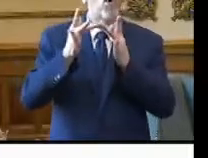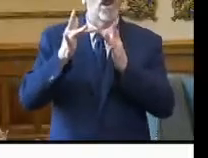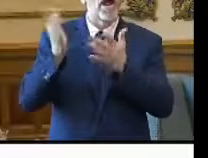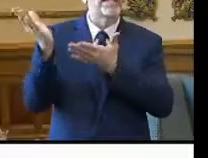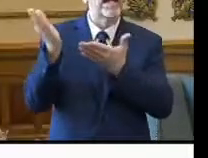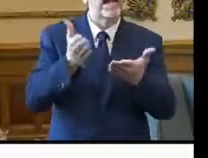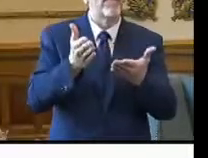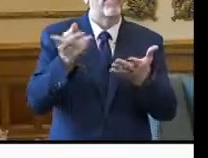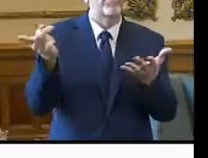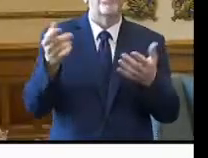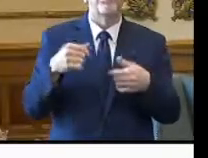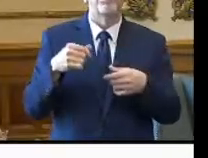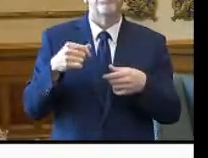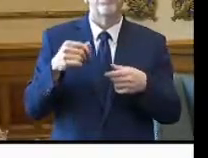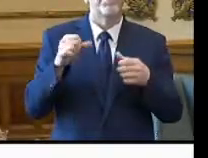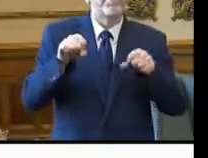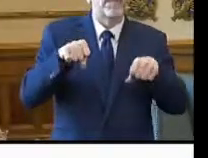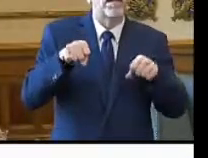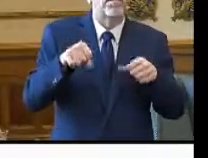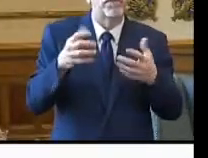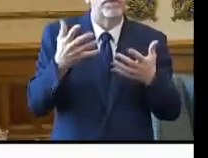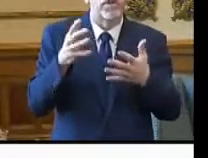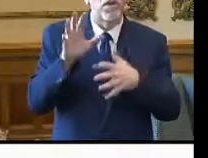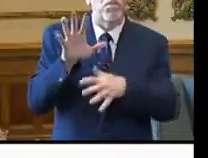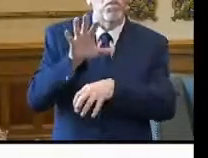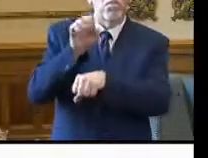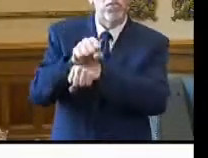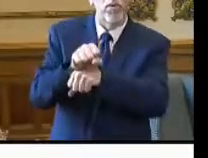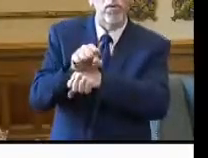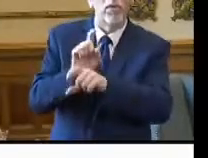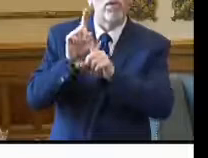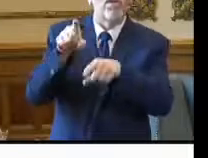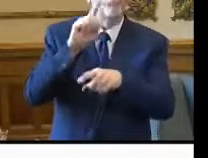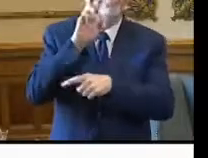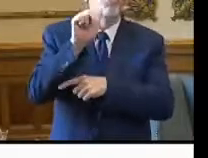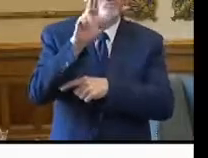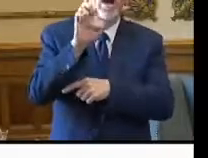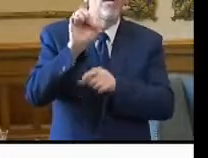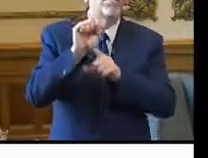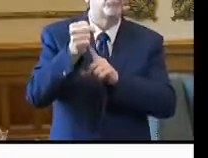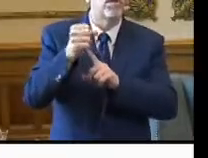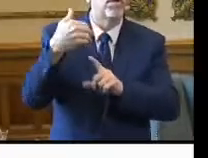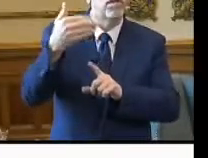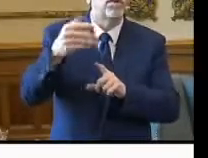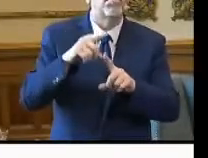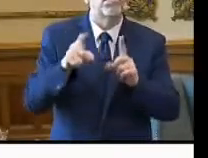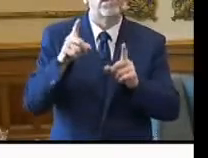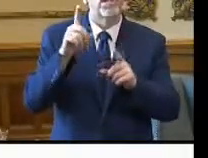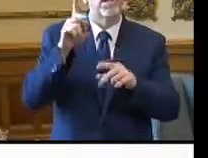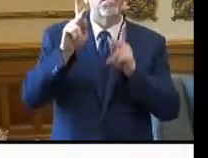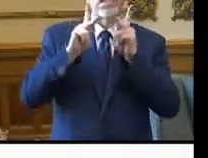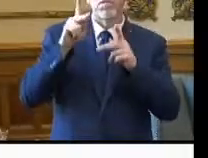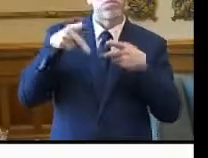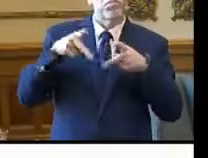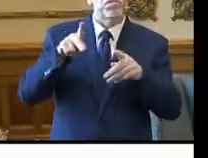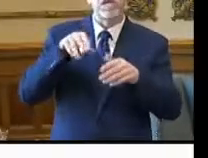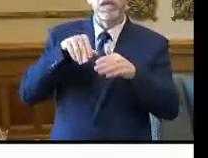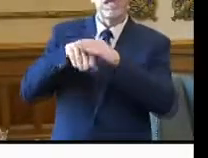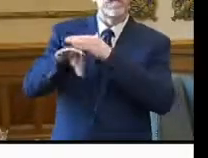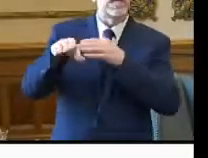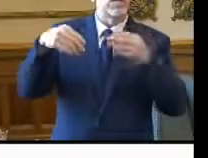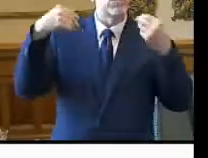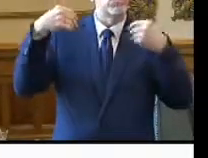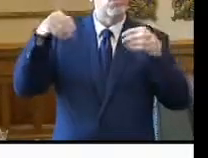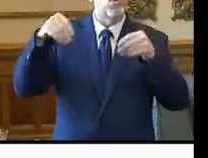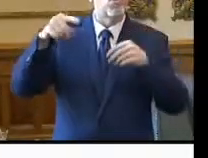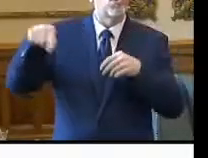delivery, potentially an appointment in a very rare circumstance. So there's no foot traffic inside of